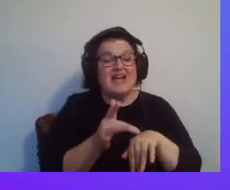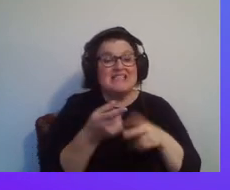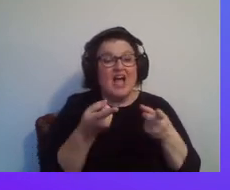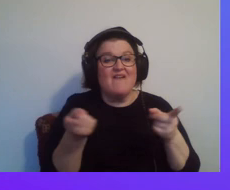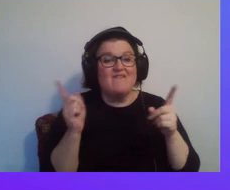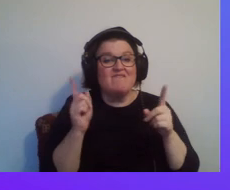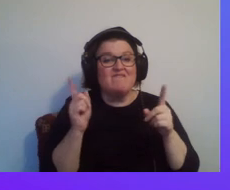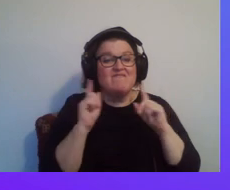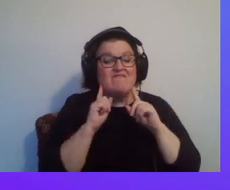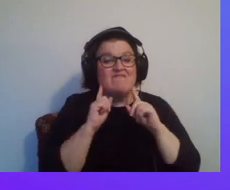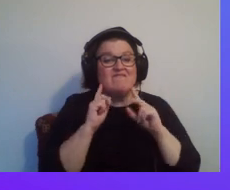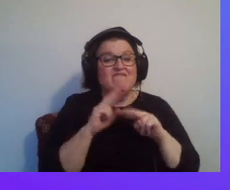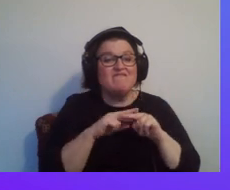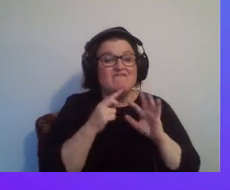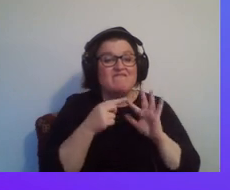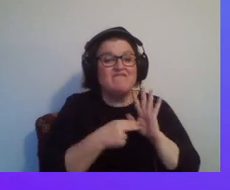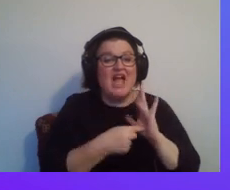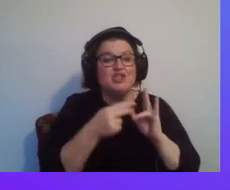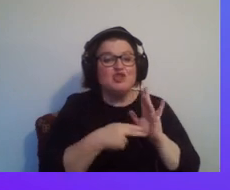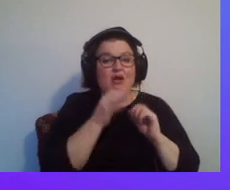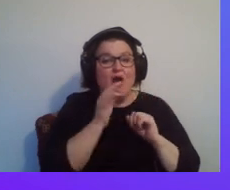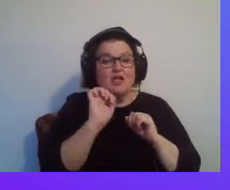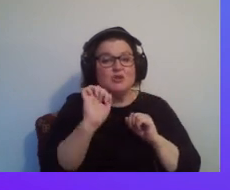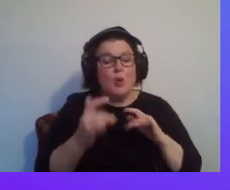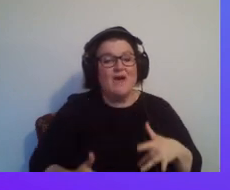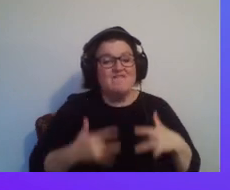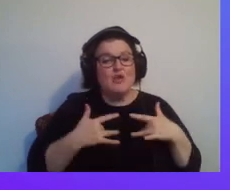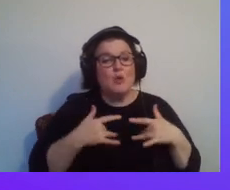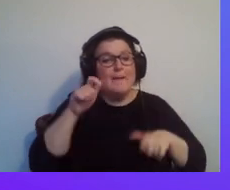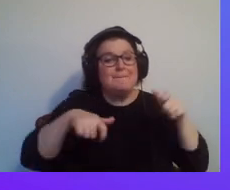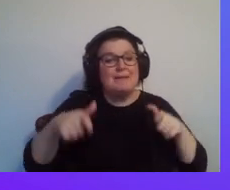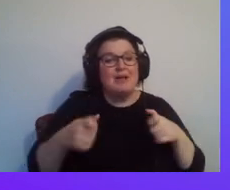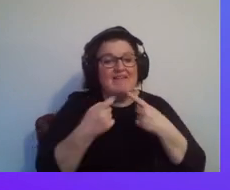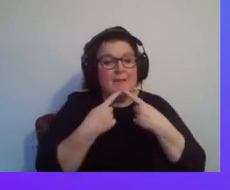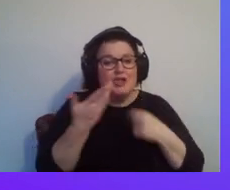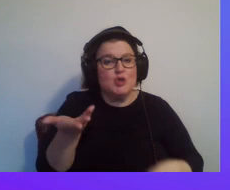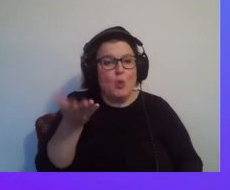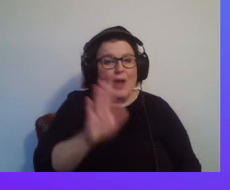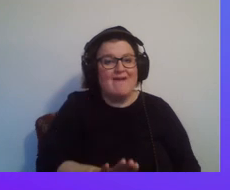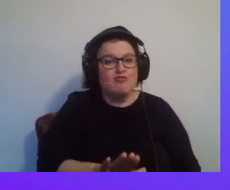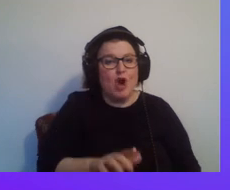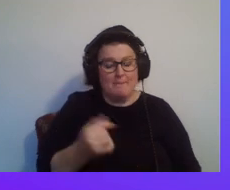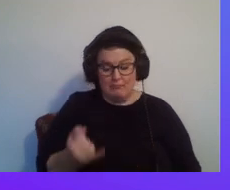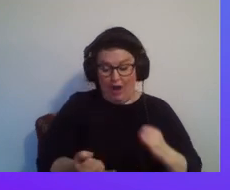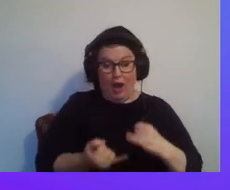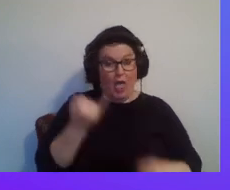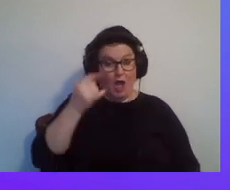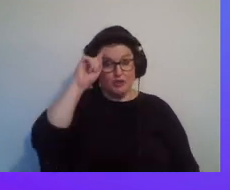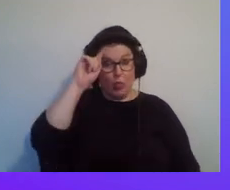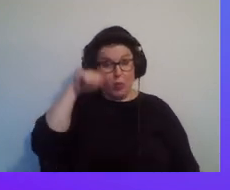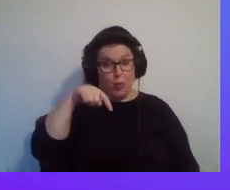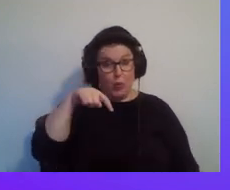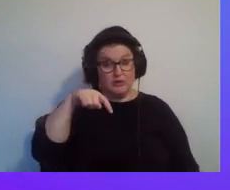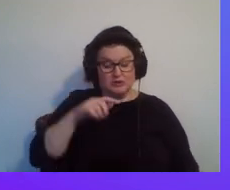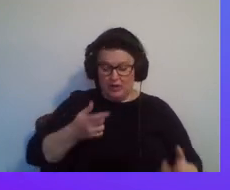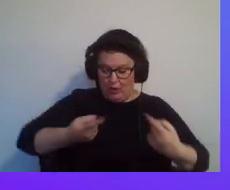from? Trusted information. And your last thoughts. So my last thought is we have been through such